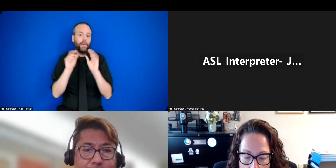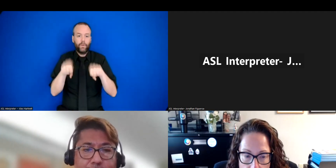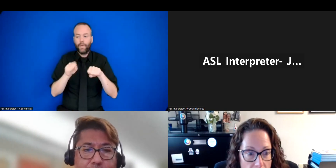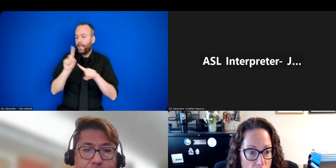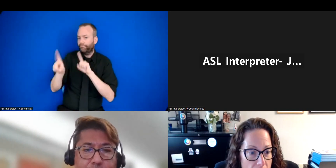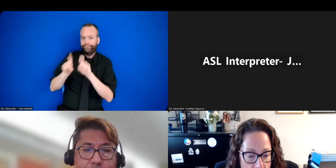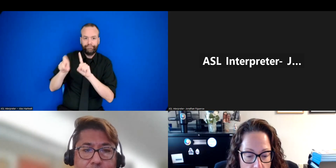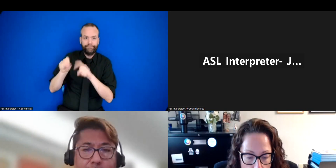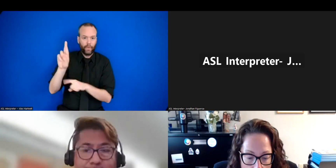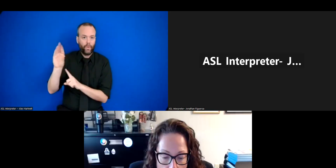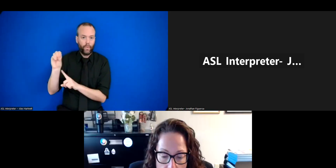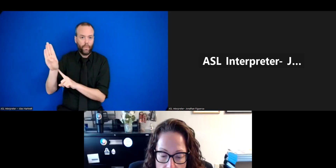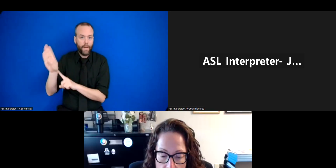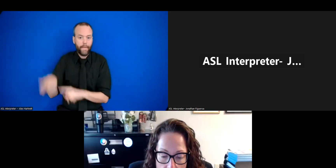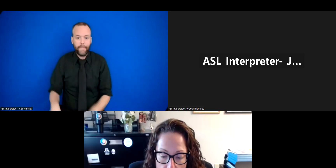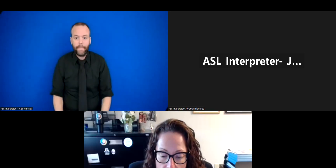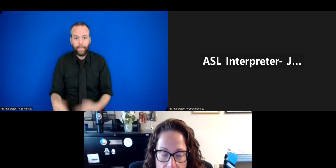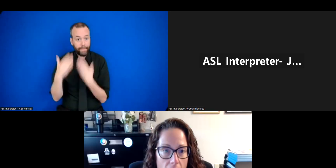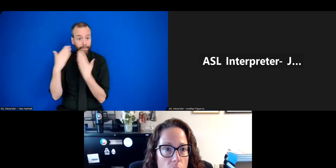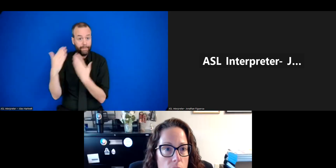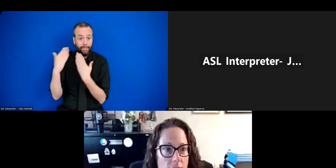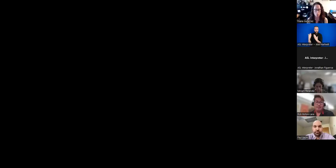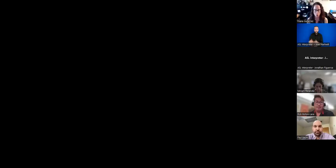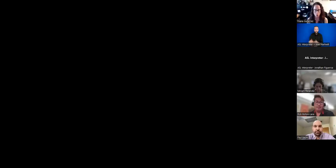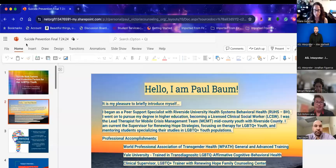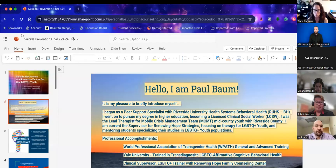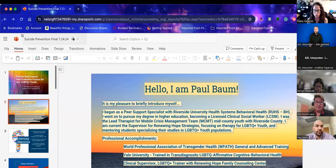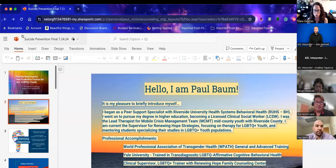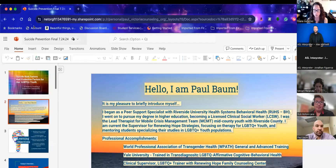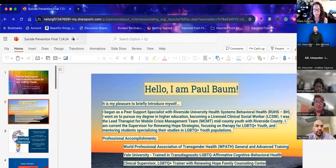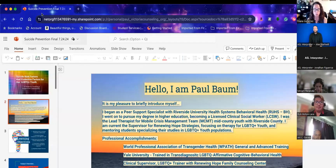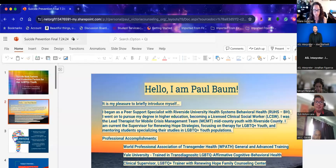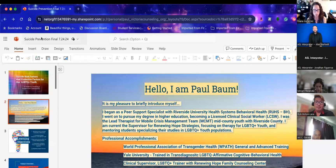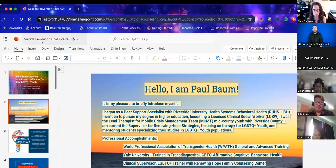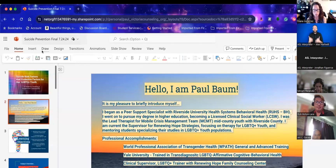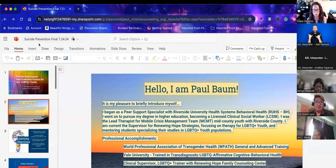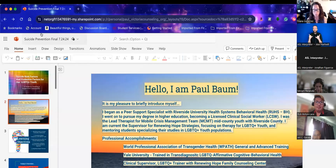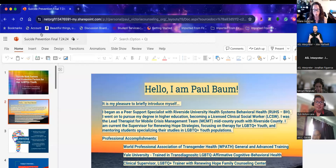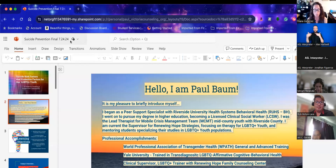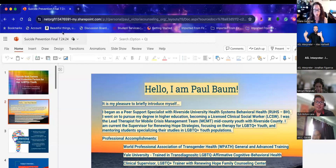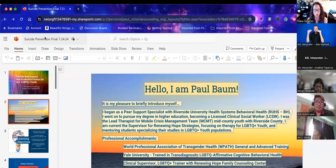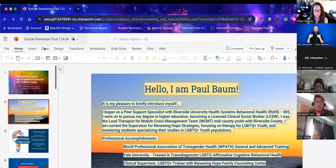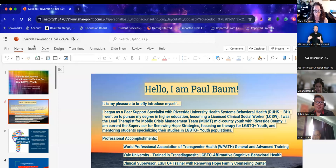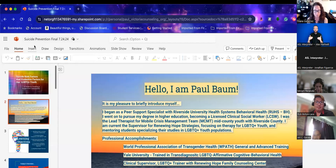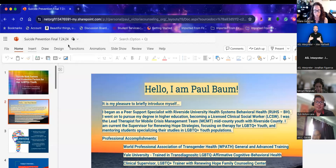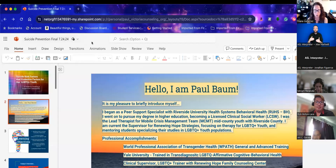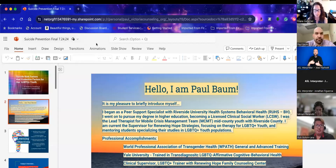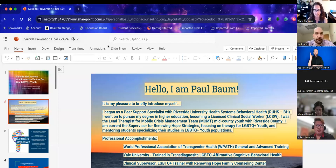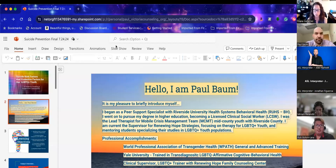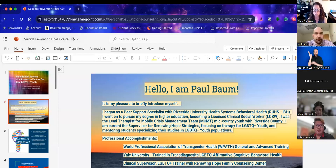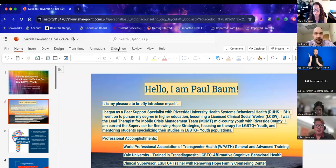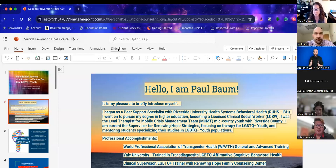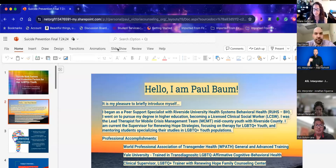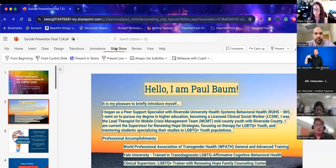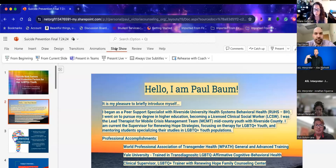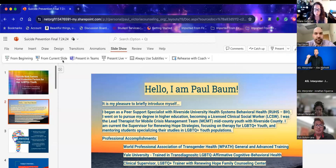So thank you again, Rob, and I would like now to take a moment to introduce our next presenter, Paul Baum. Paul began